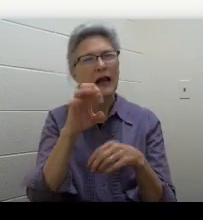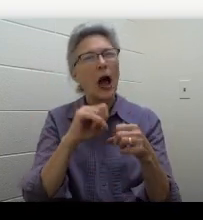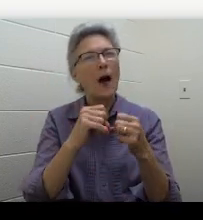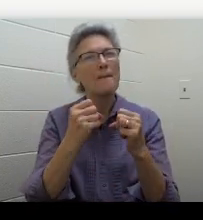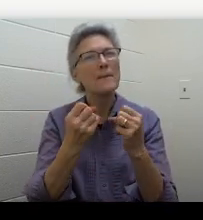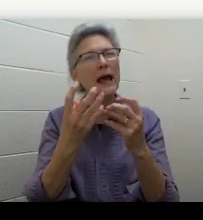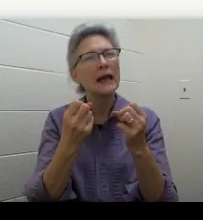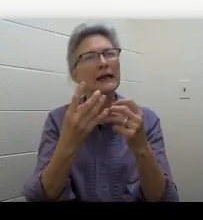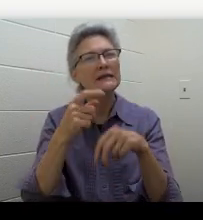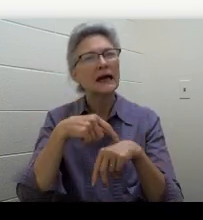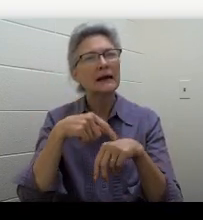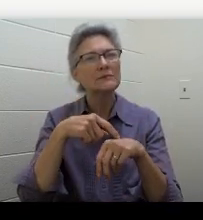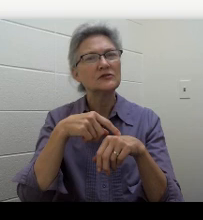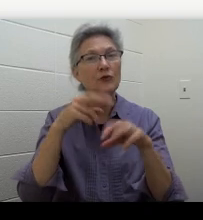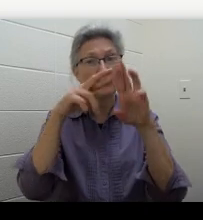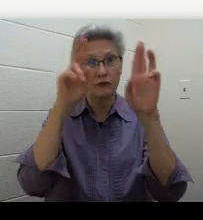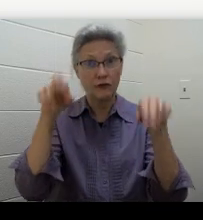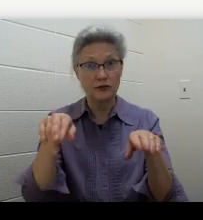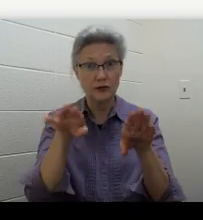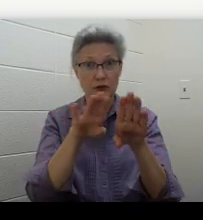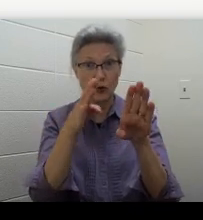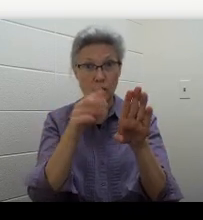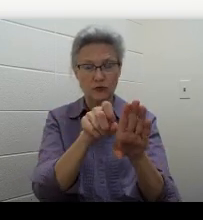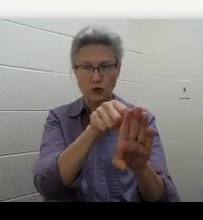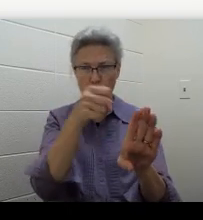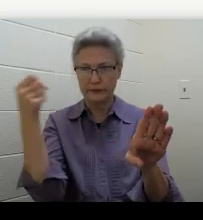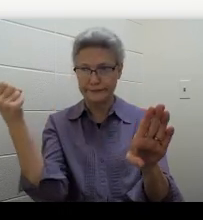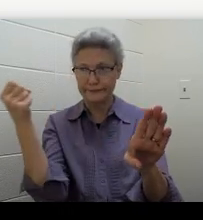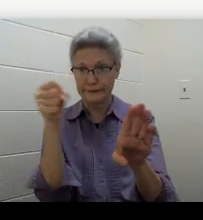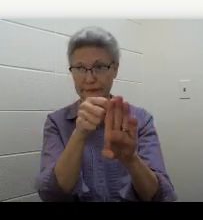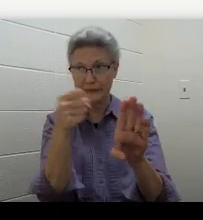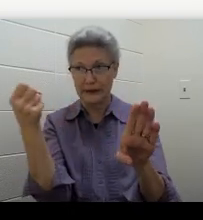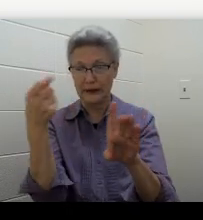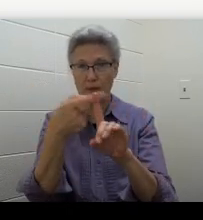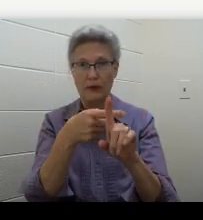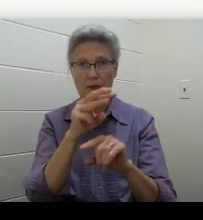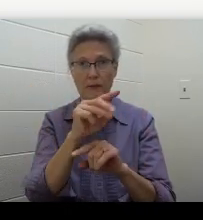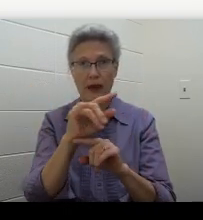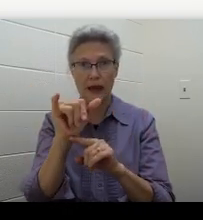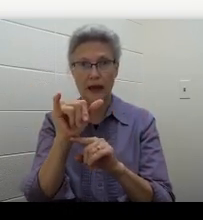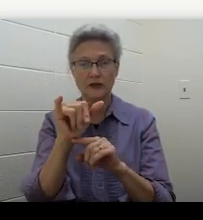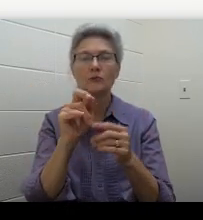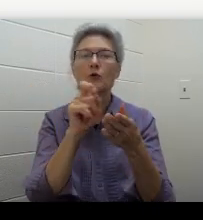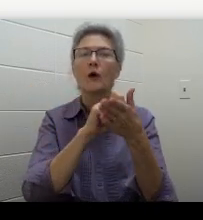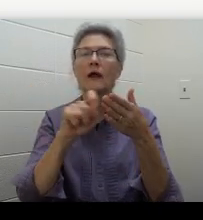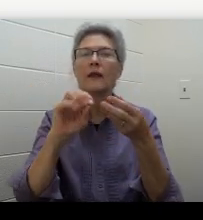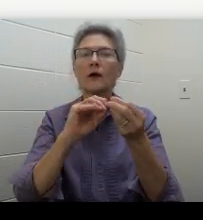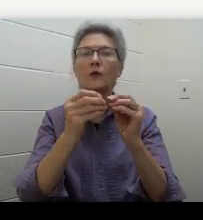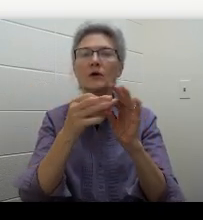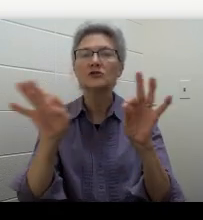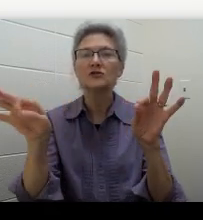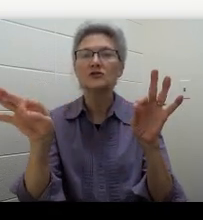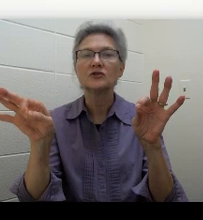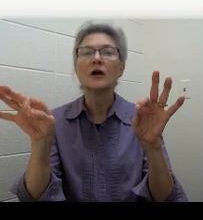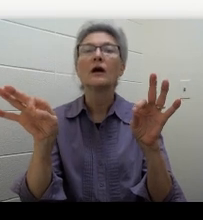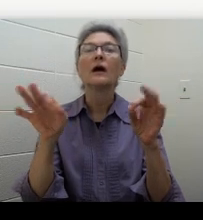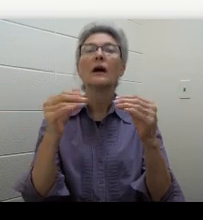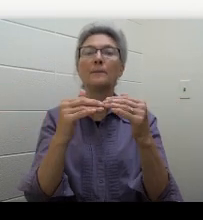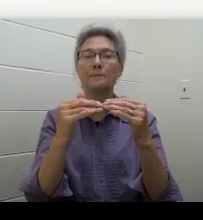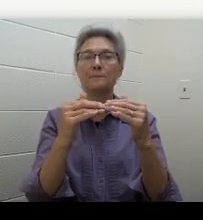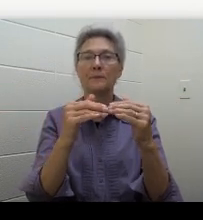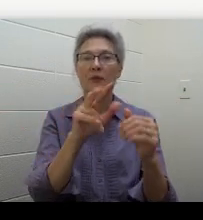in May. So I'm just going to write out that equation. So it would be 32 times